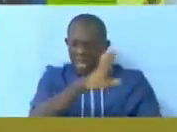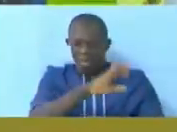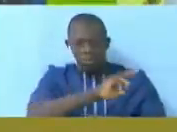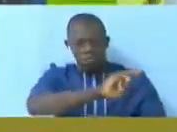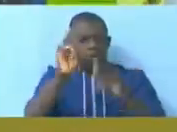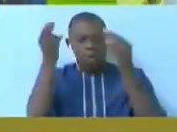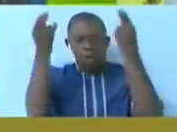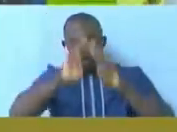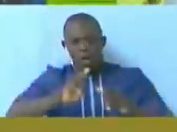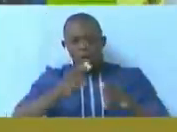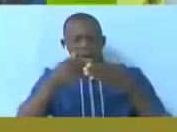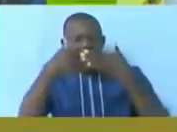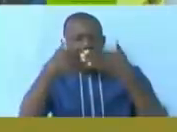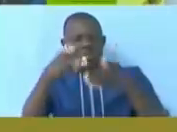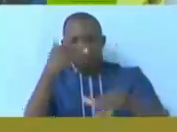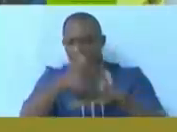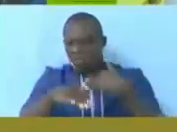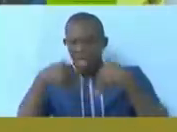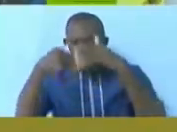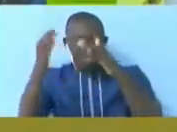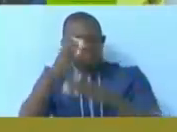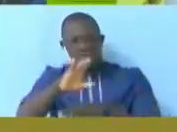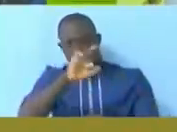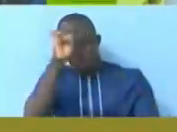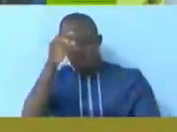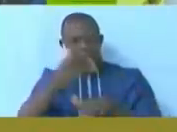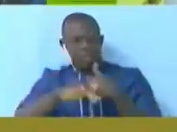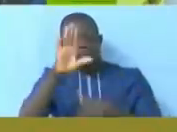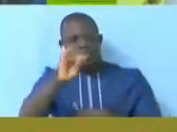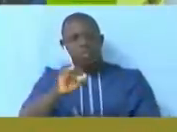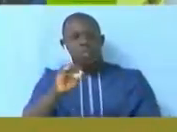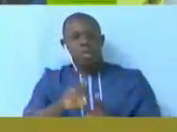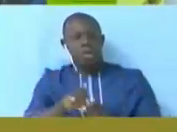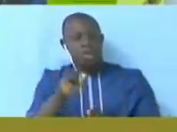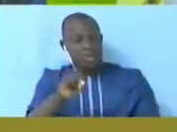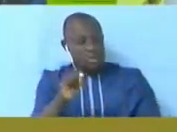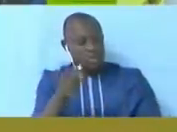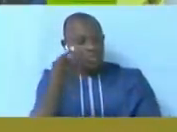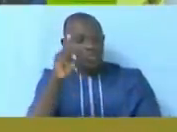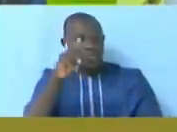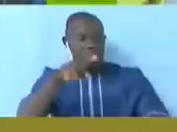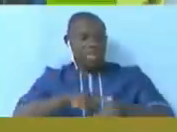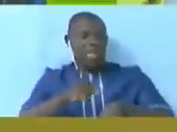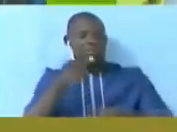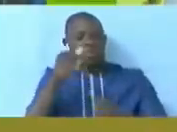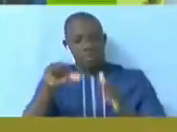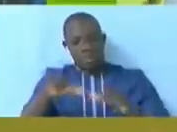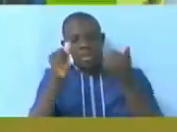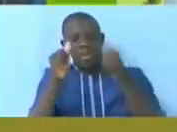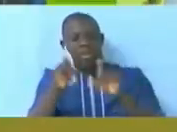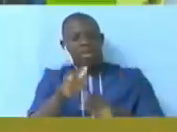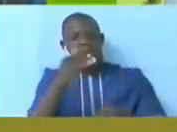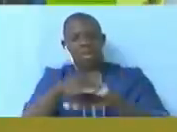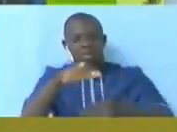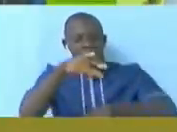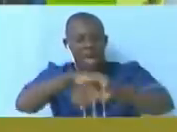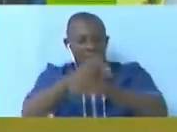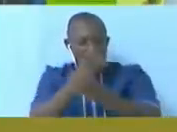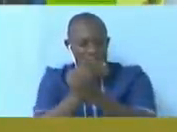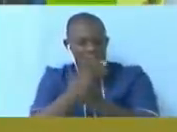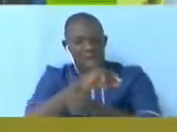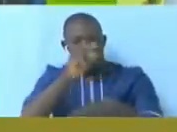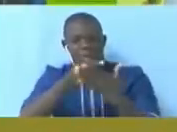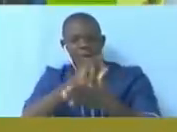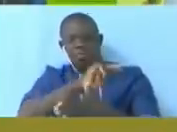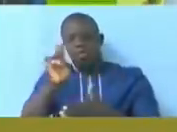me bay baral mialonko ye baral menke ani luwanta ya barola. Before that time. Watola. They've never been arrested for any unlawful act before